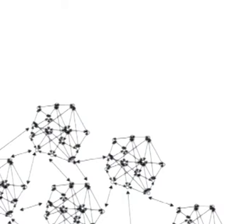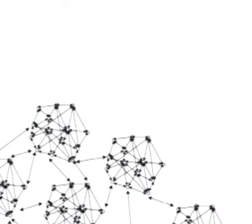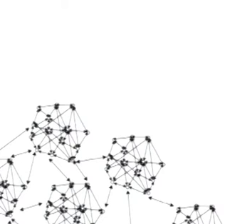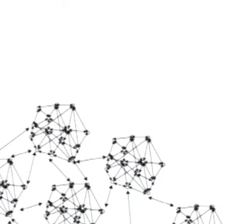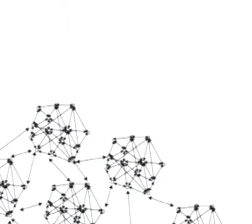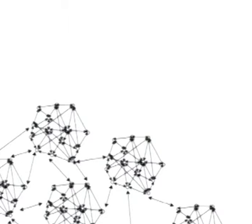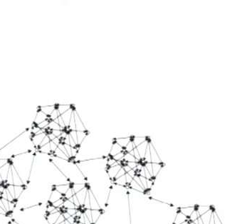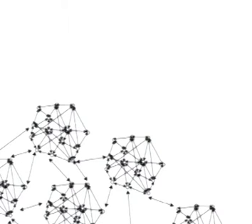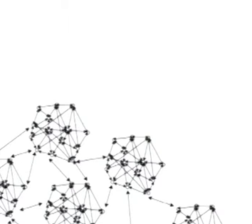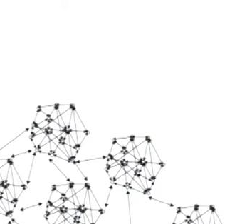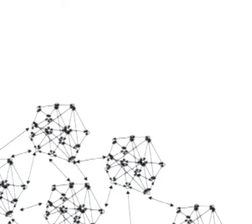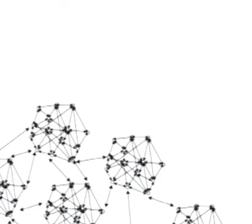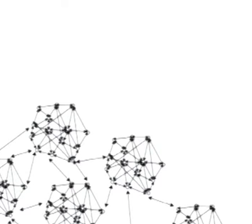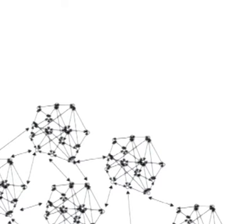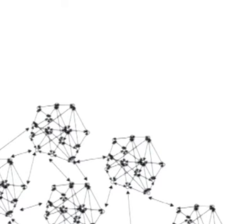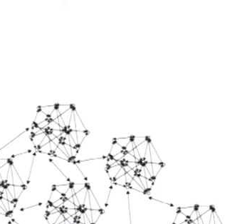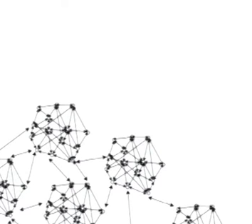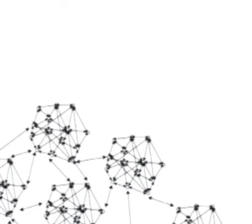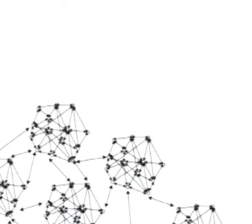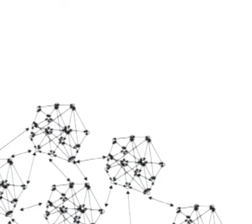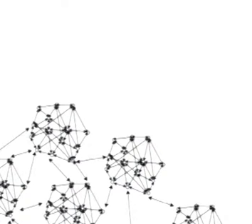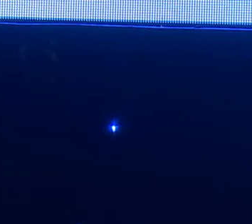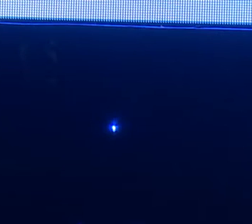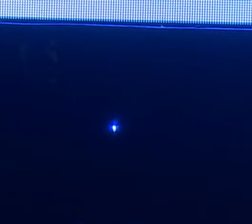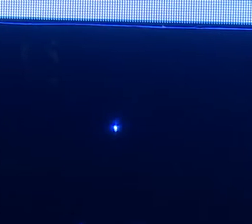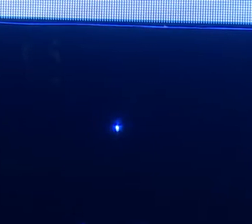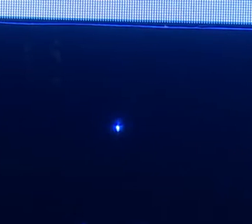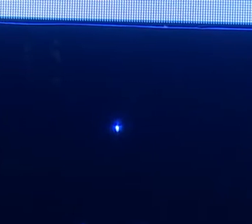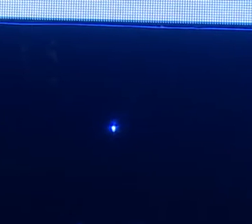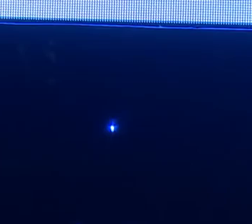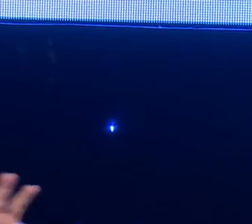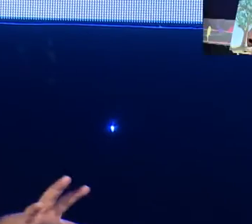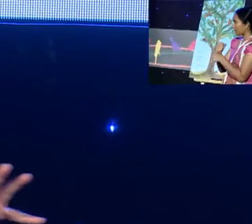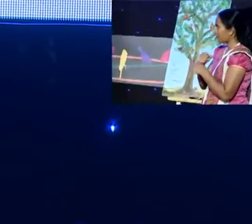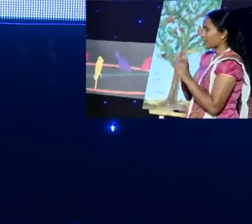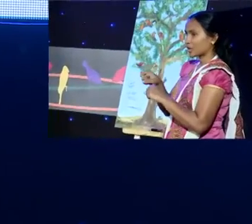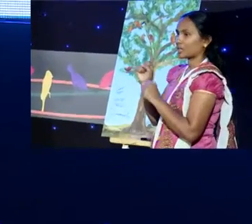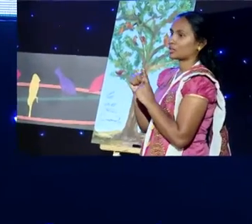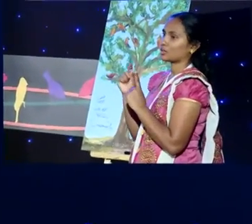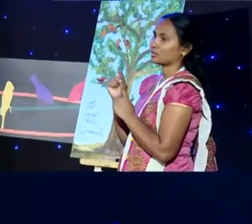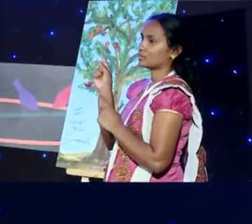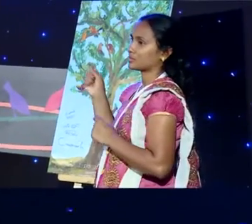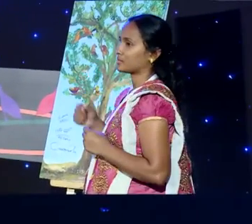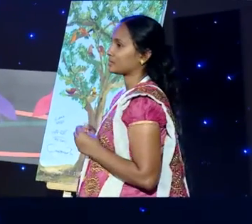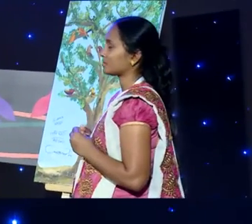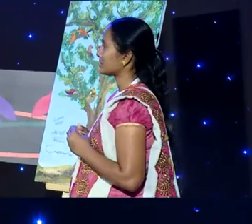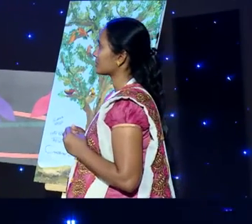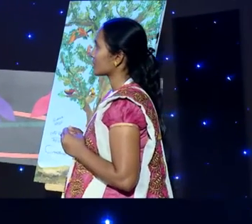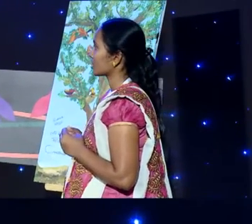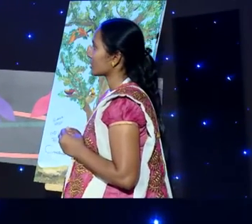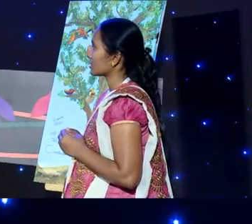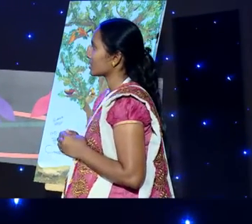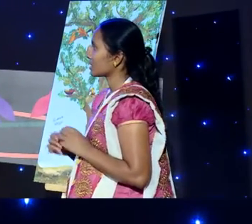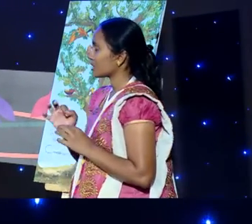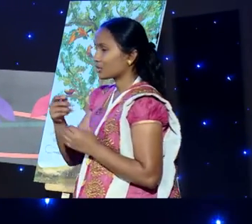Group forming networks. You can form a group of three, you can form a group of two, you can form a group of five, and we could do that across the board. Now, if you just had